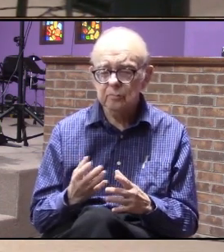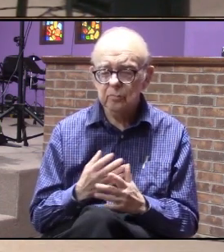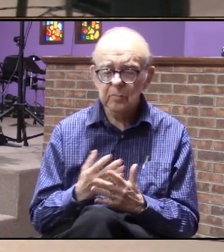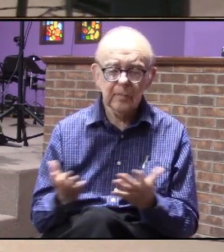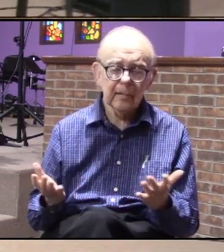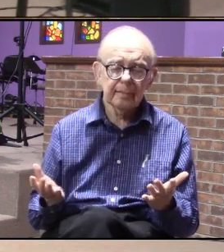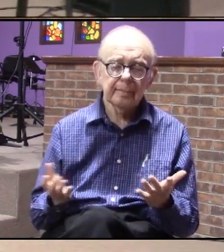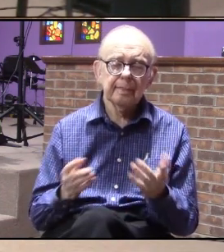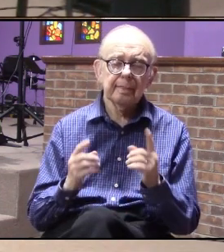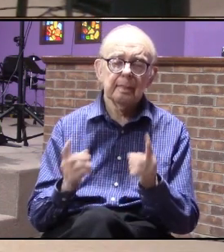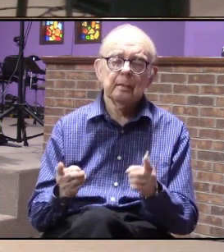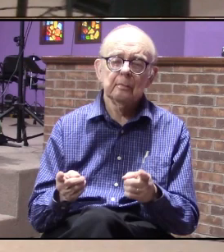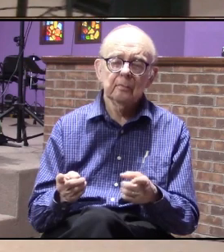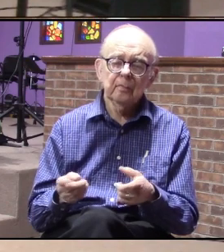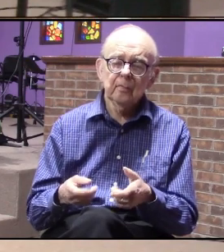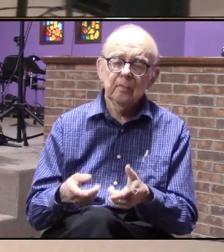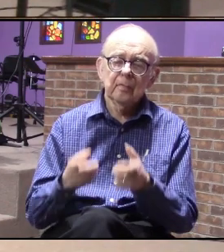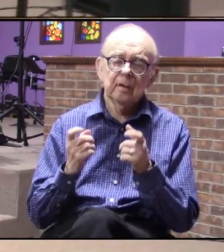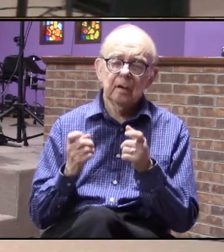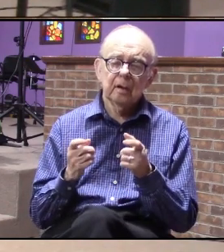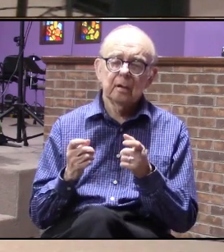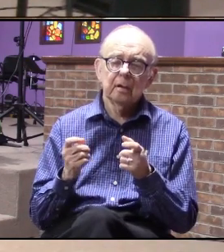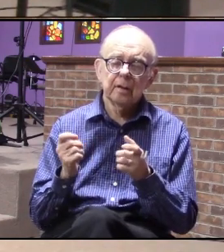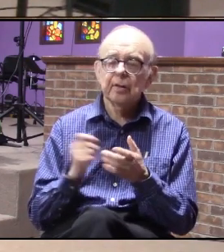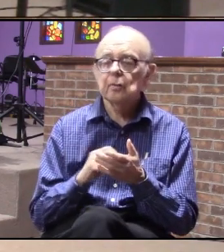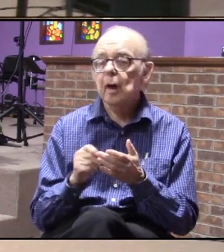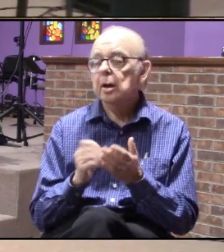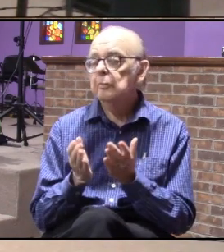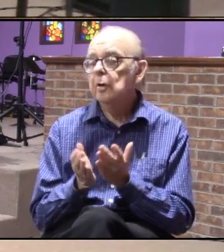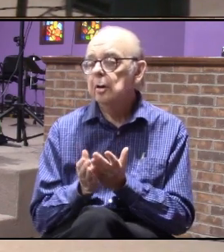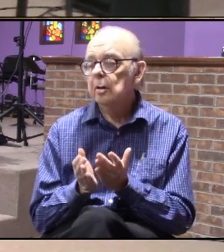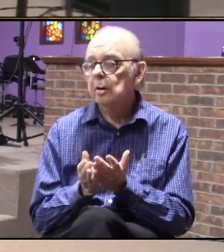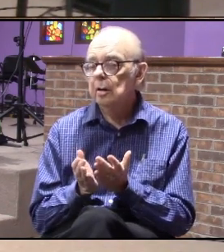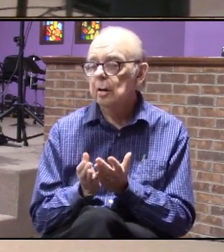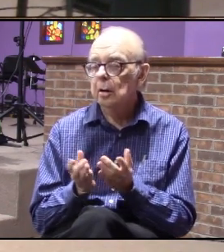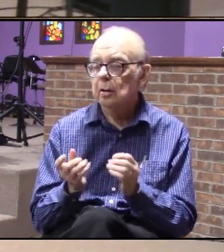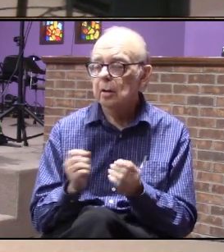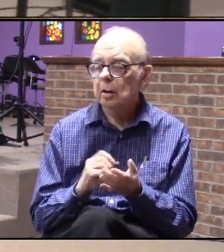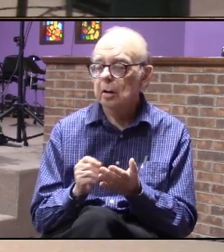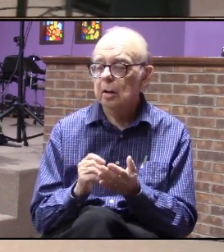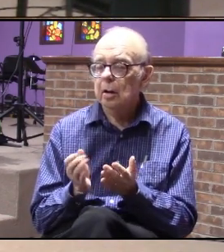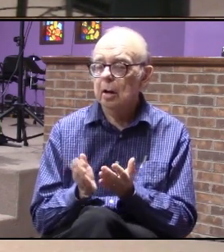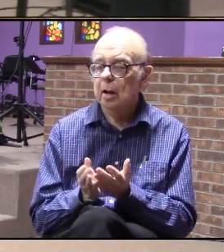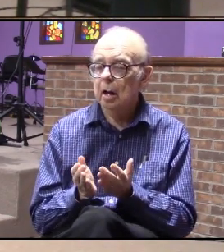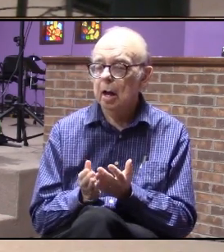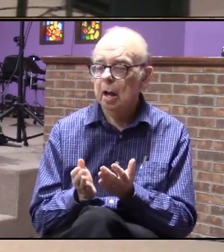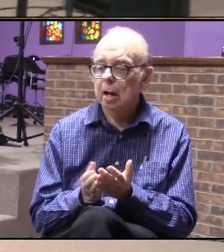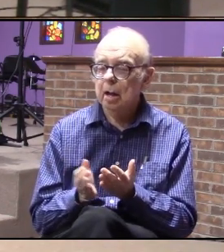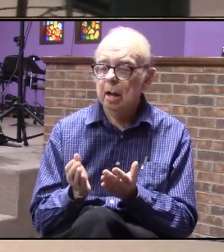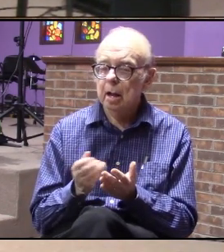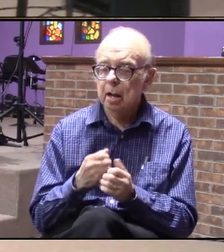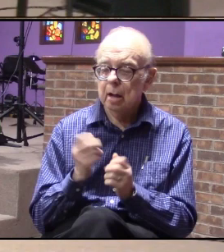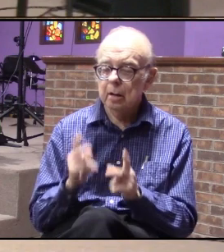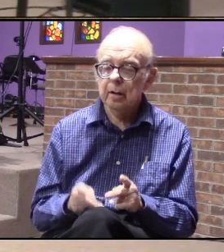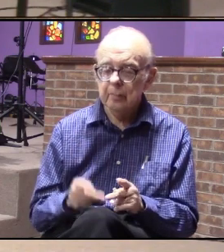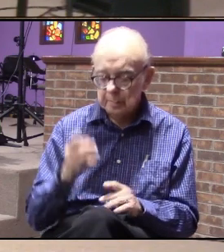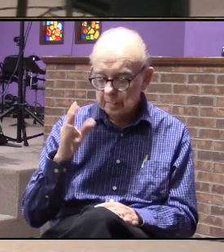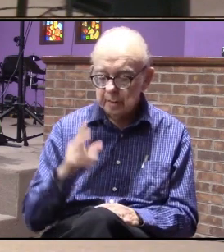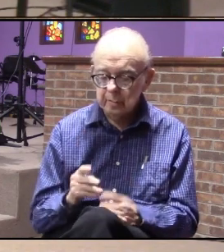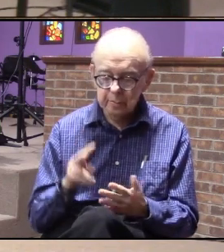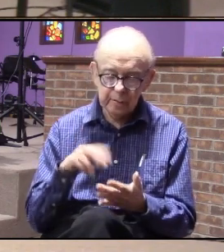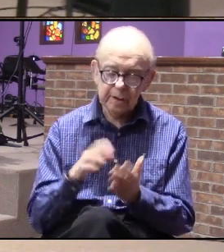everything's going. And then all of a sudden they write a book. And when they write the book, everybody reads the